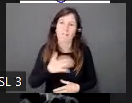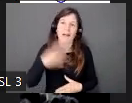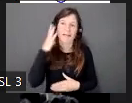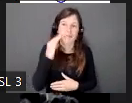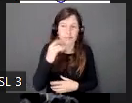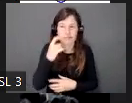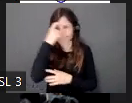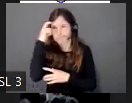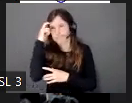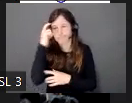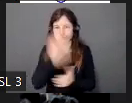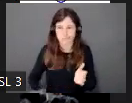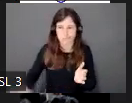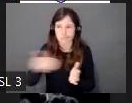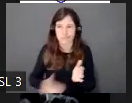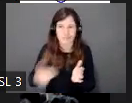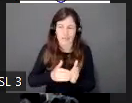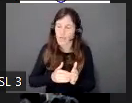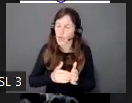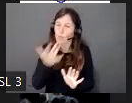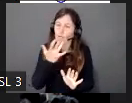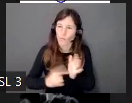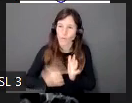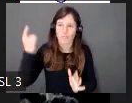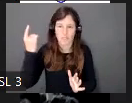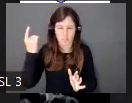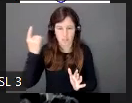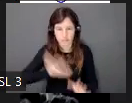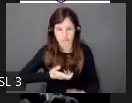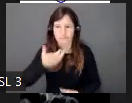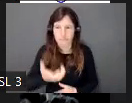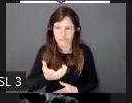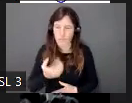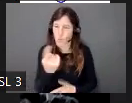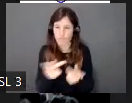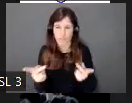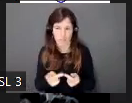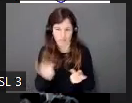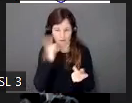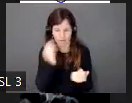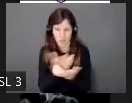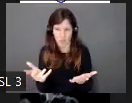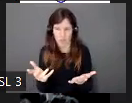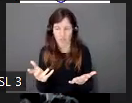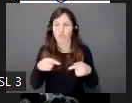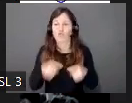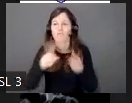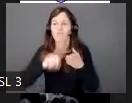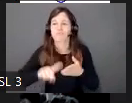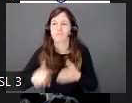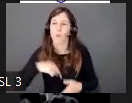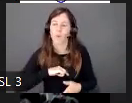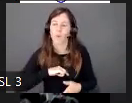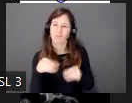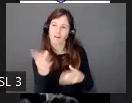We give them wider options during our investigation. What would you like? What do you need? What services and supports? You already